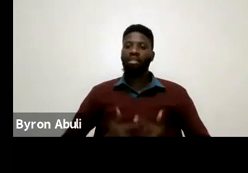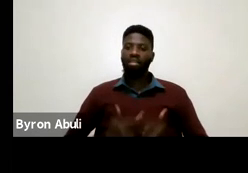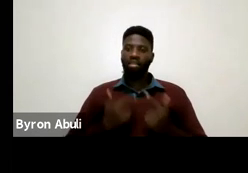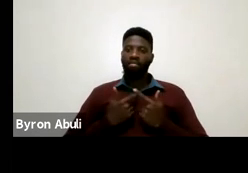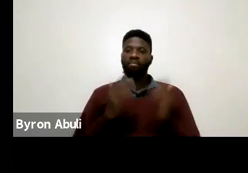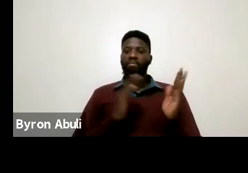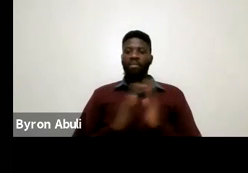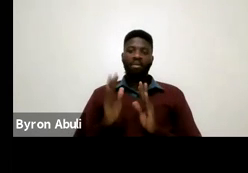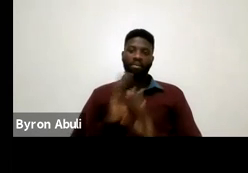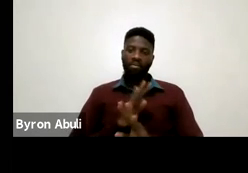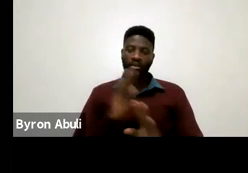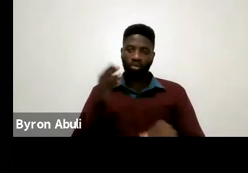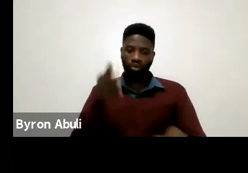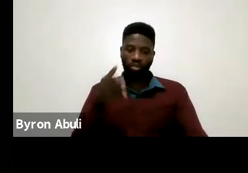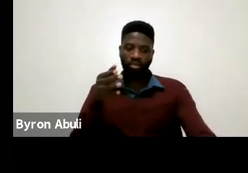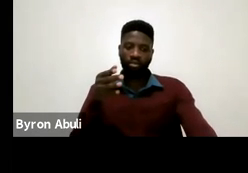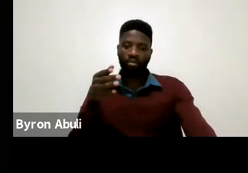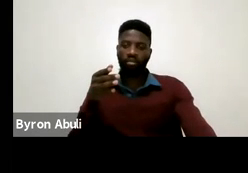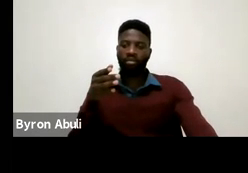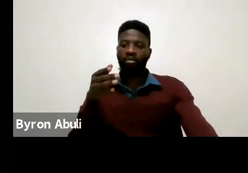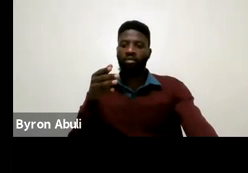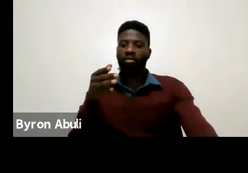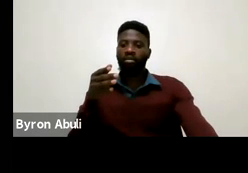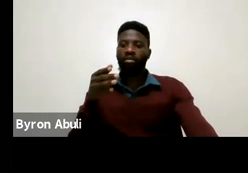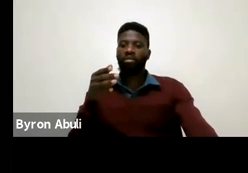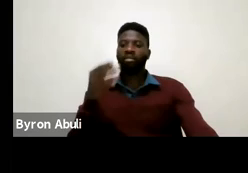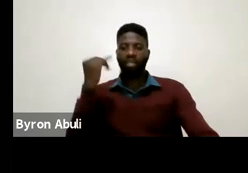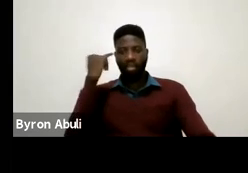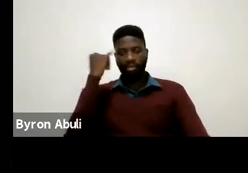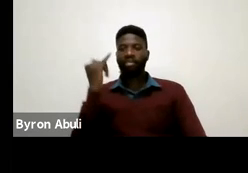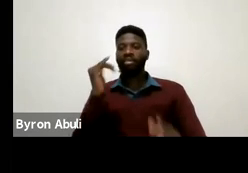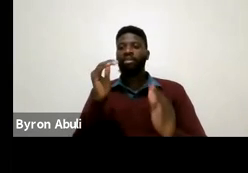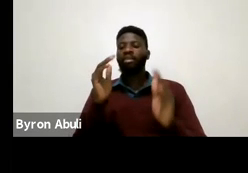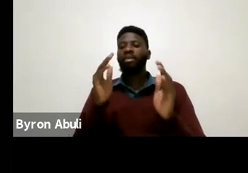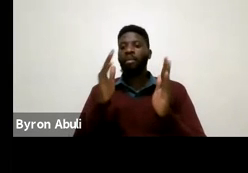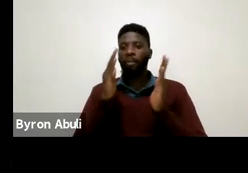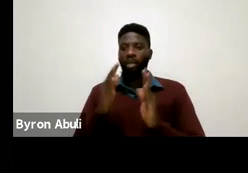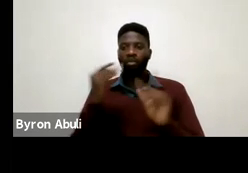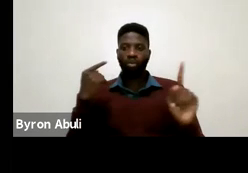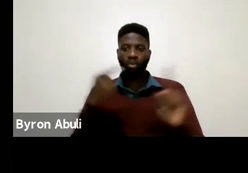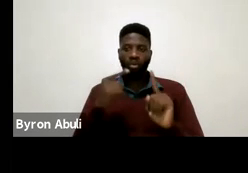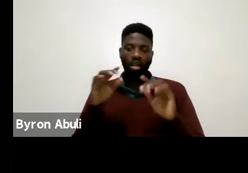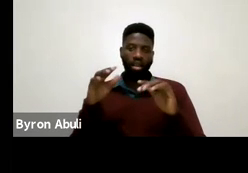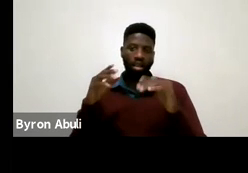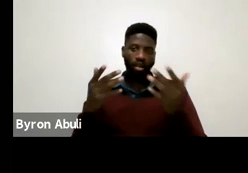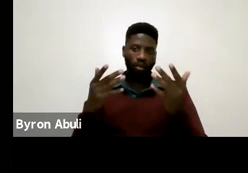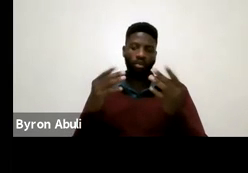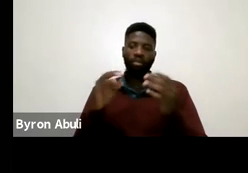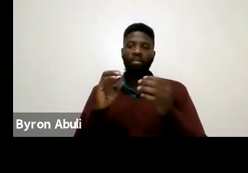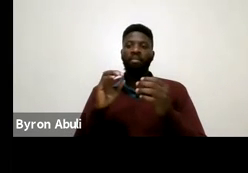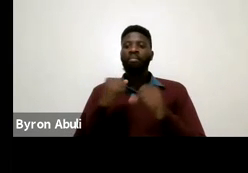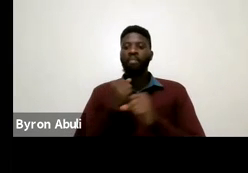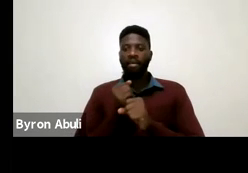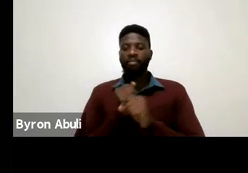we wanted to get ideas on how to set personal goals, why it is important to set those goals,